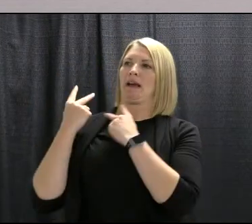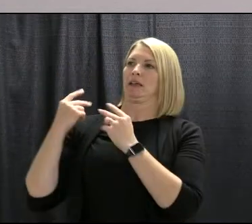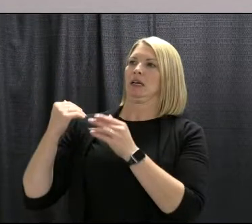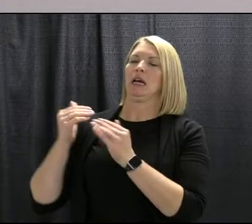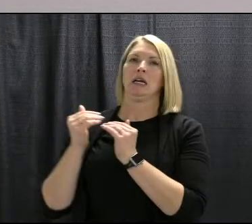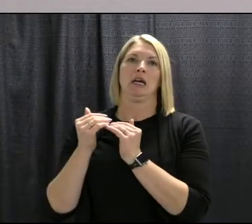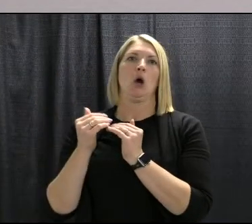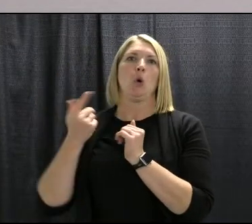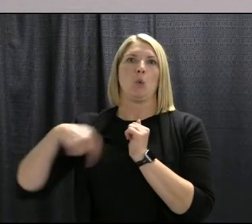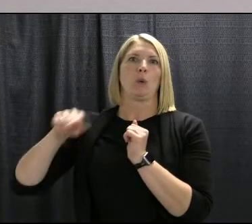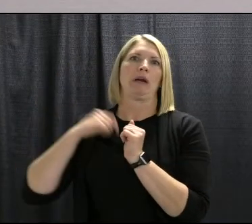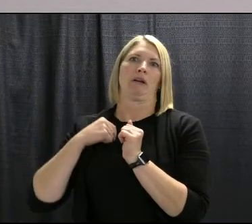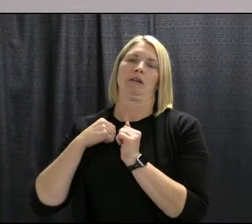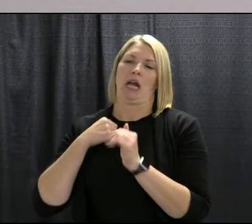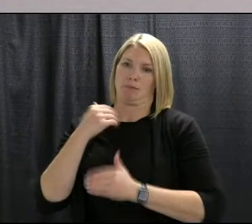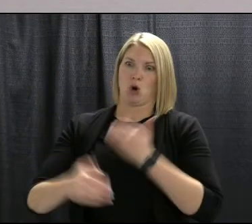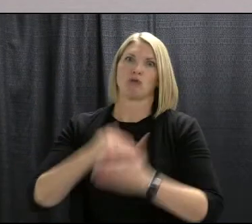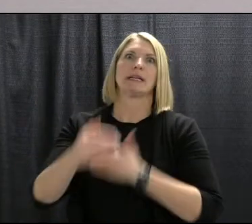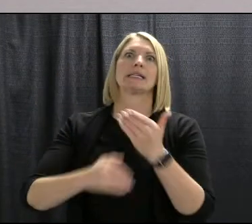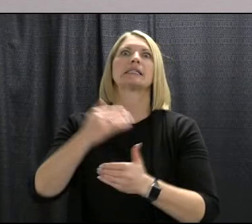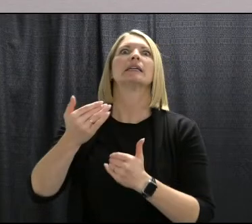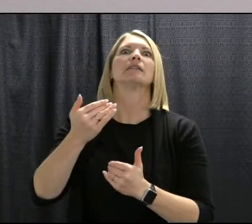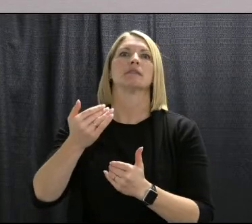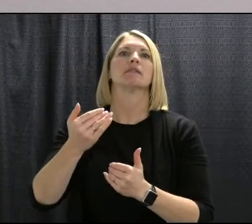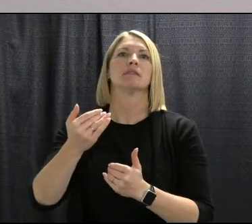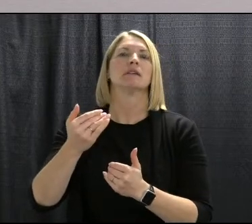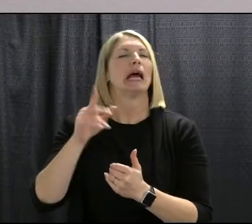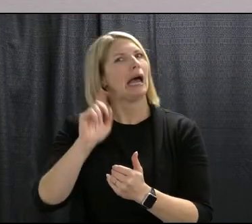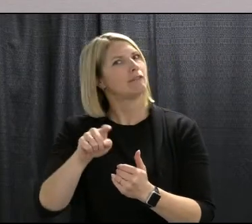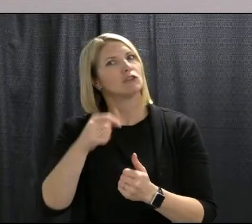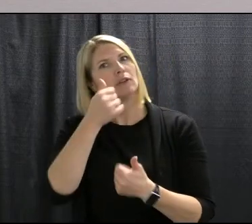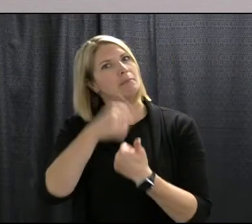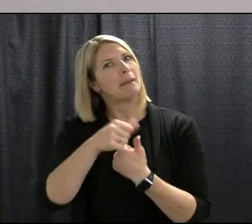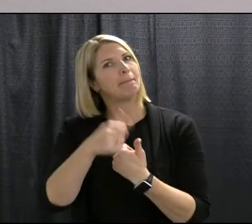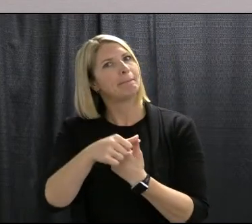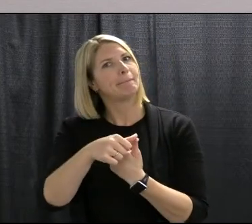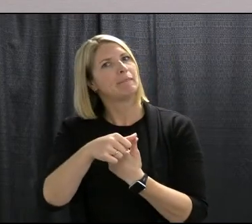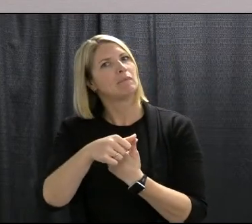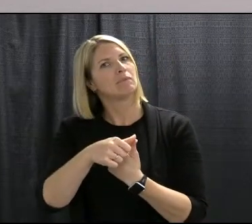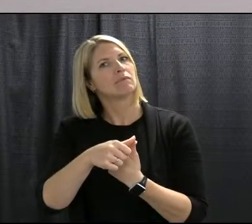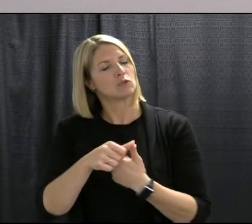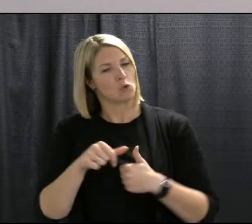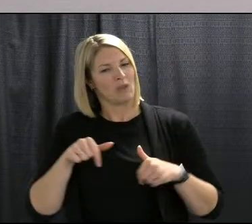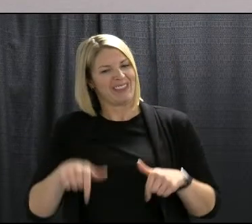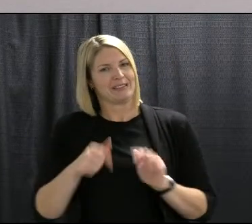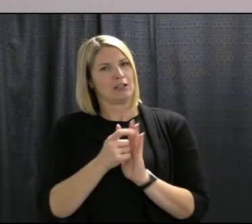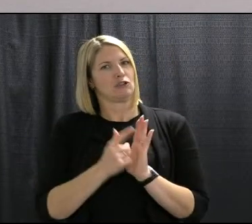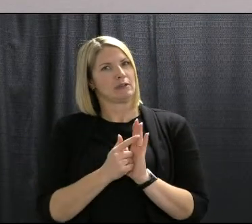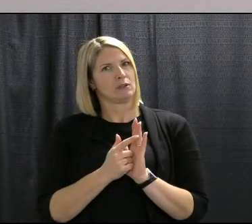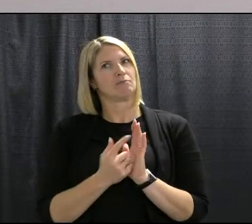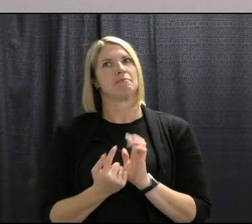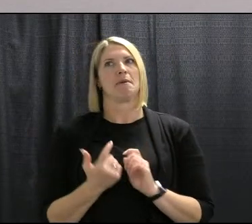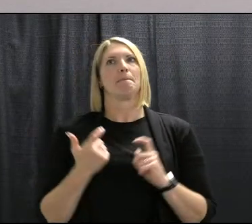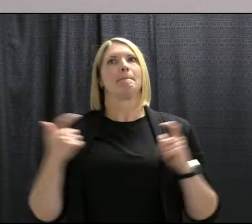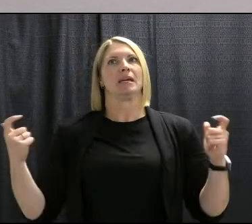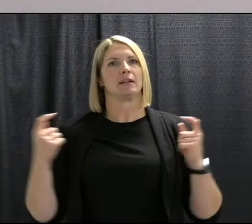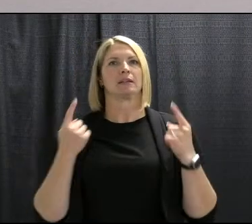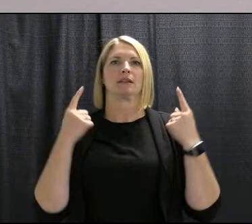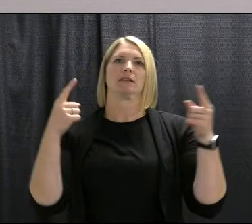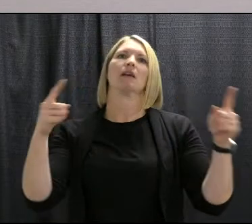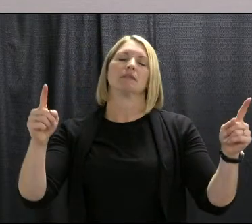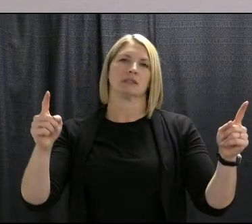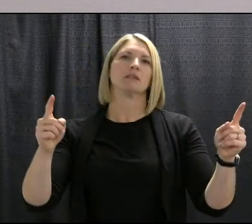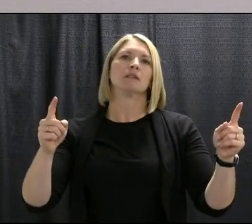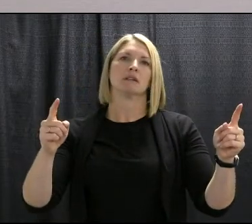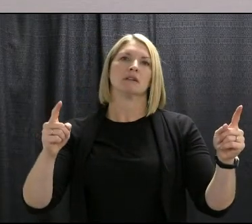this legislation, but as the minister just outlined, these are big steps forward. And I can say that I've